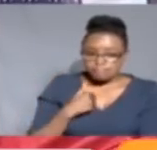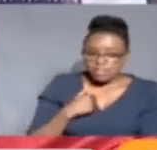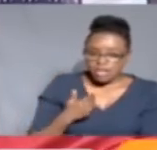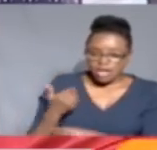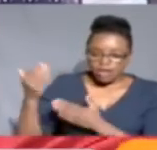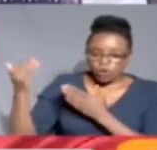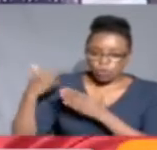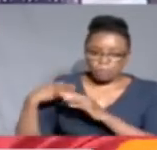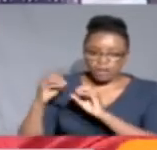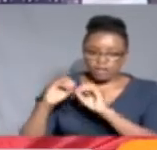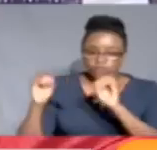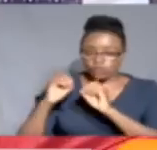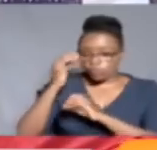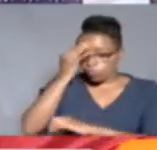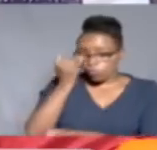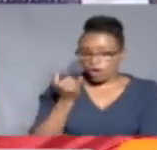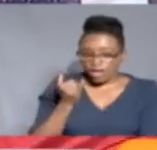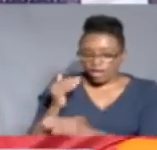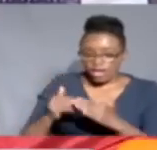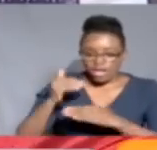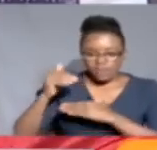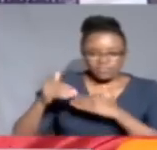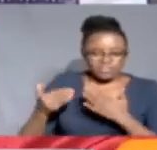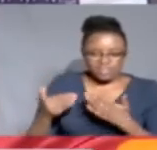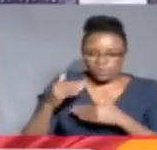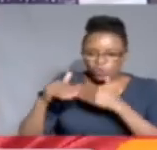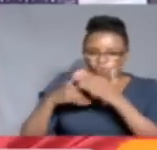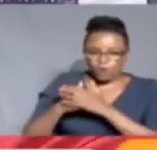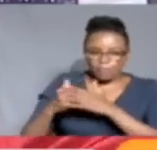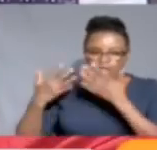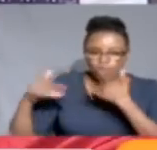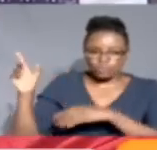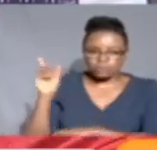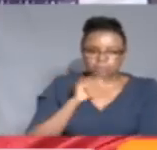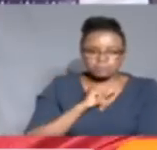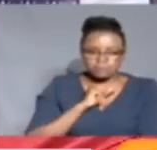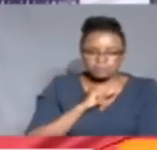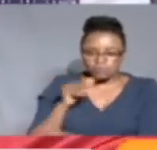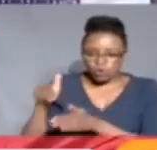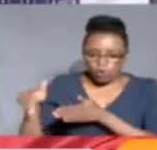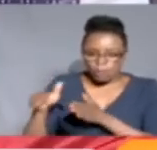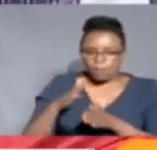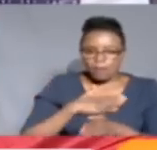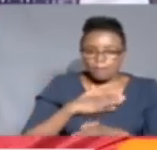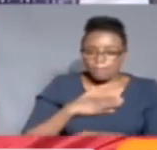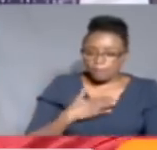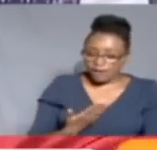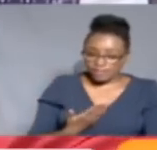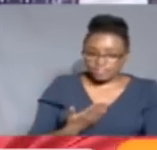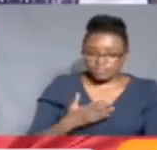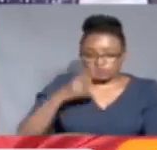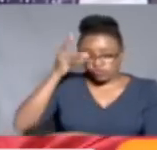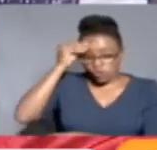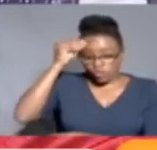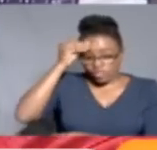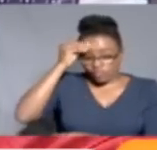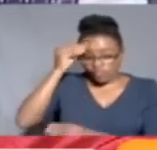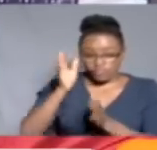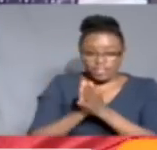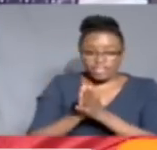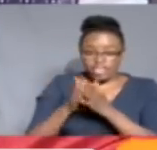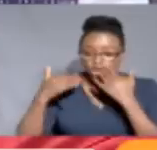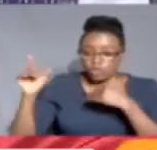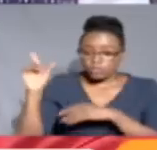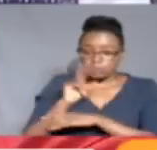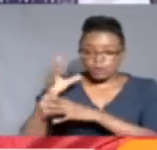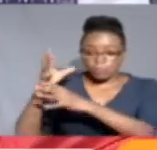have hope because after all, I had lost my chance for education. And then I have lost